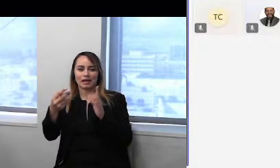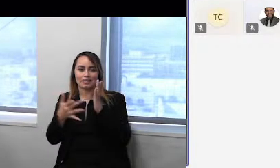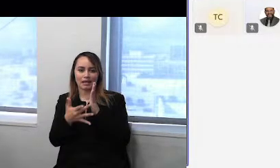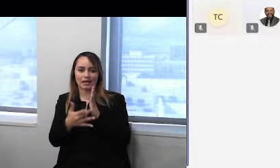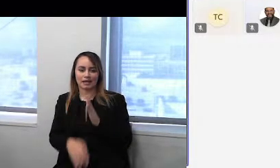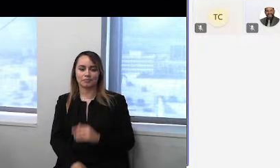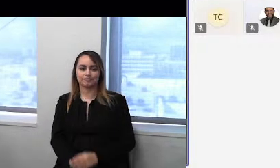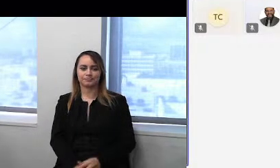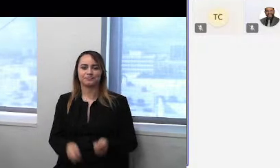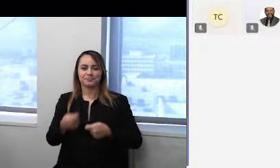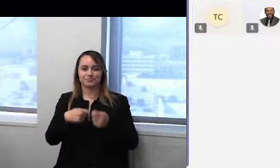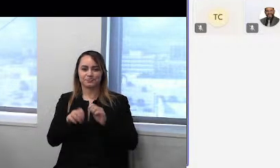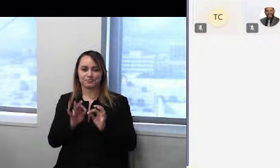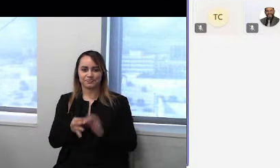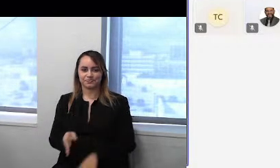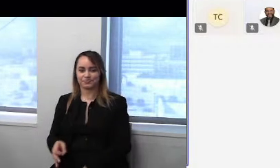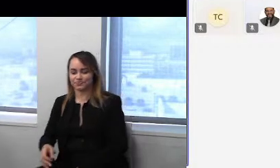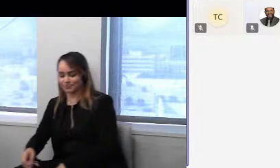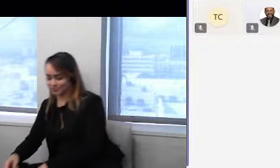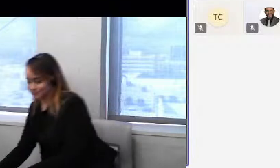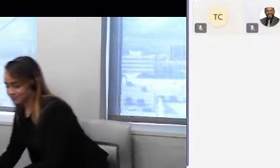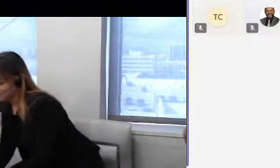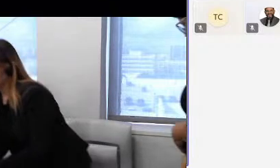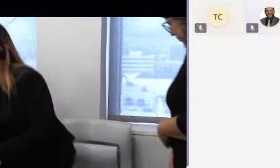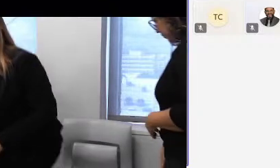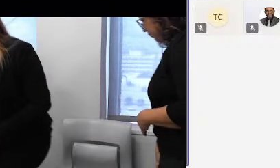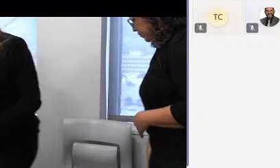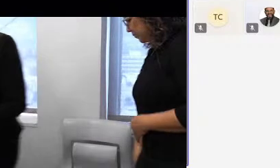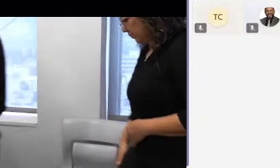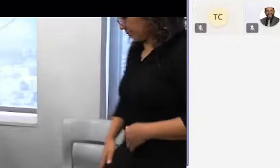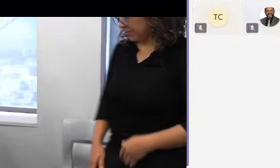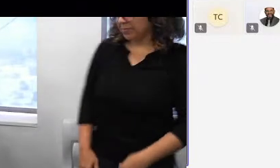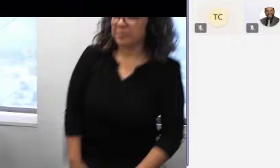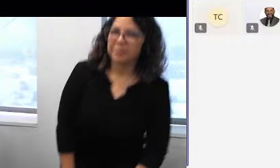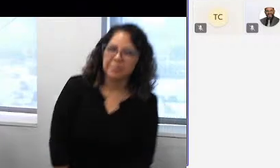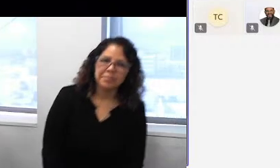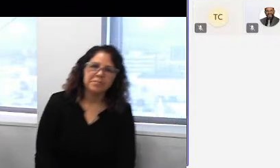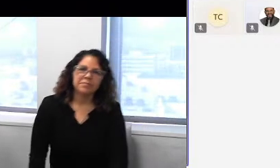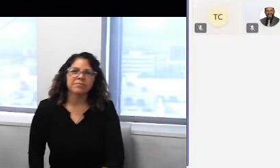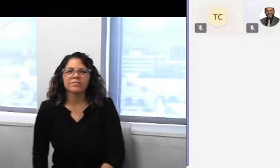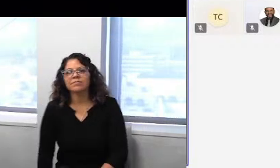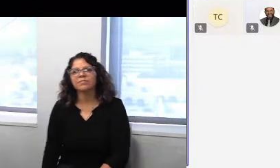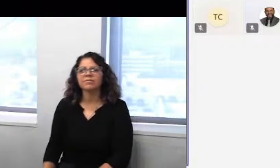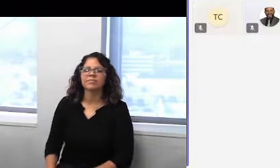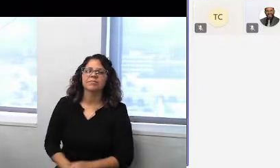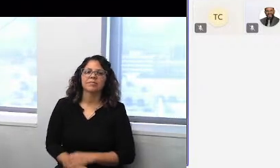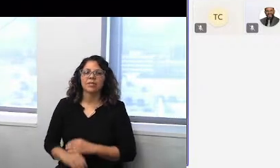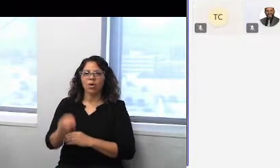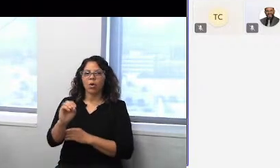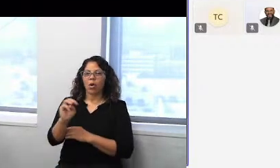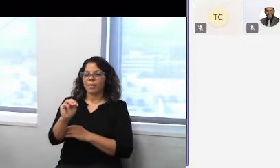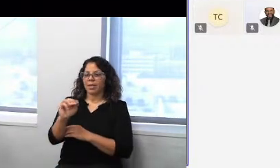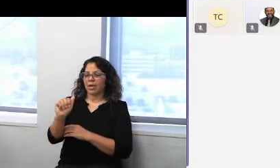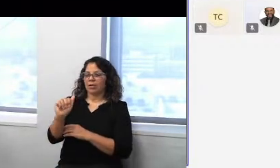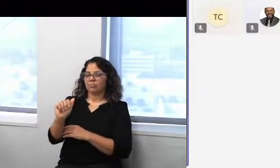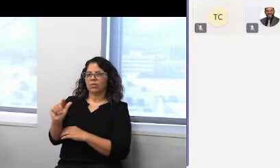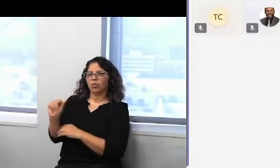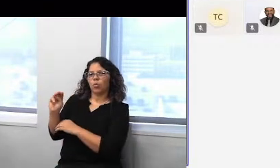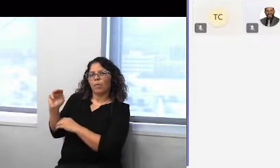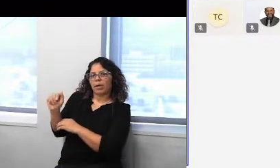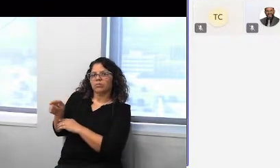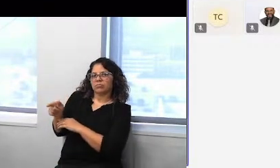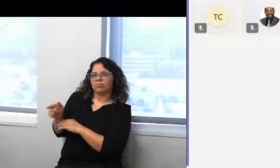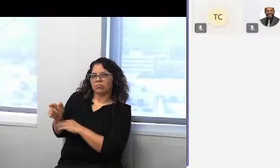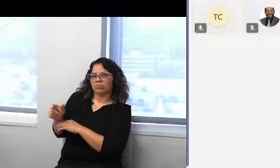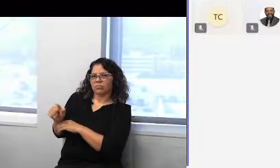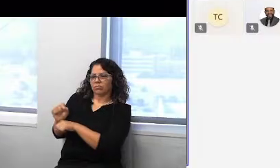Under the OMA, LUMA has the planning function, right? LUMA has a planning function, the TND, or integrating the planning of the system.